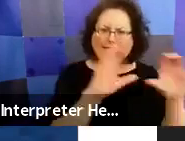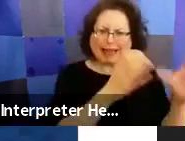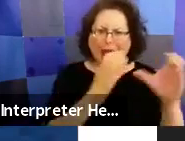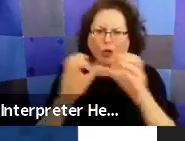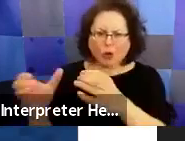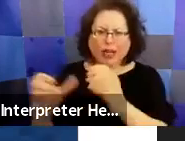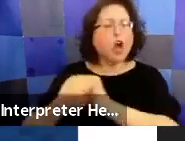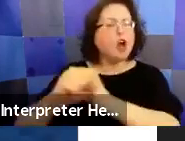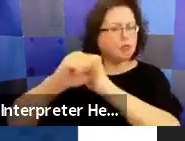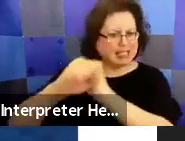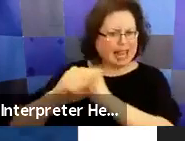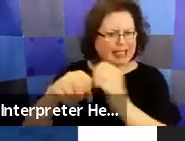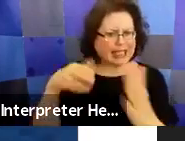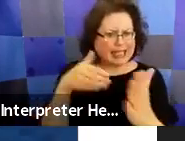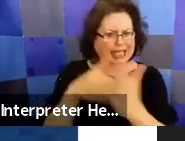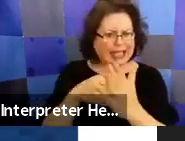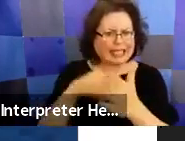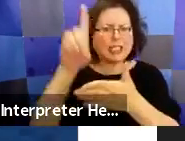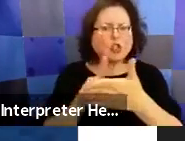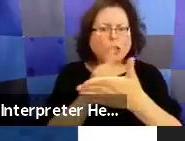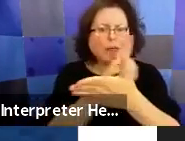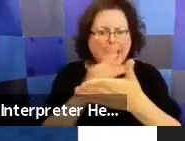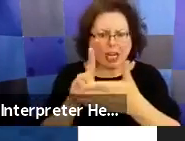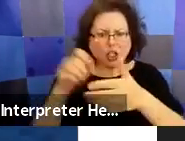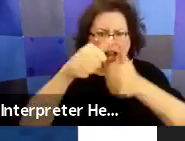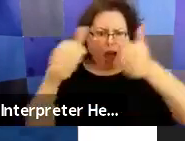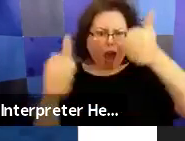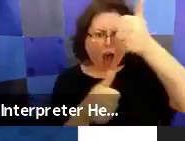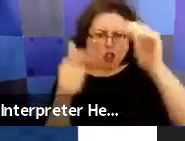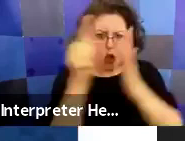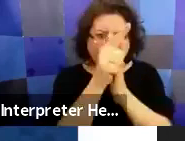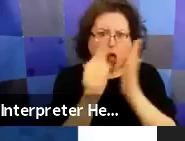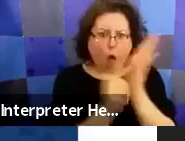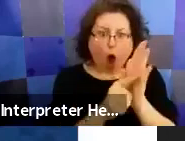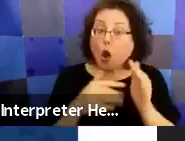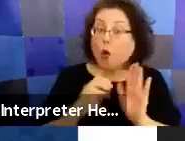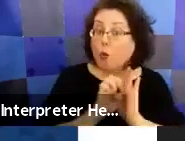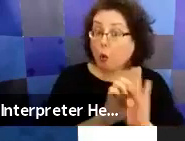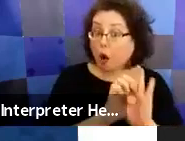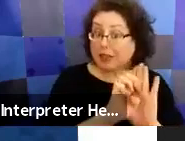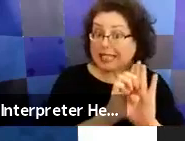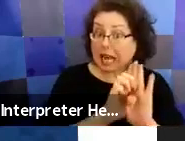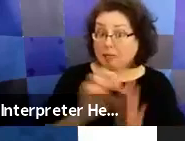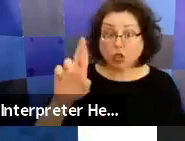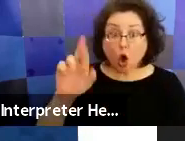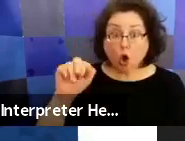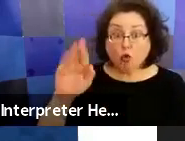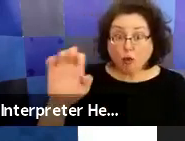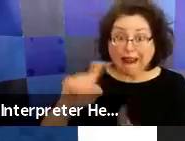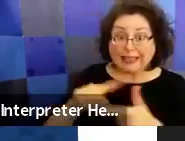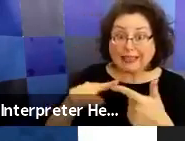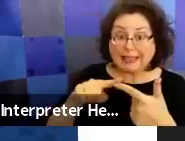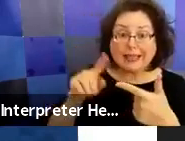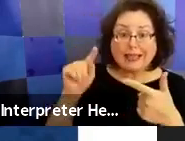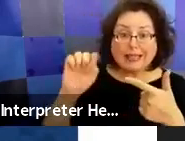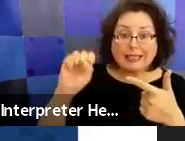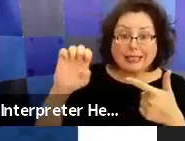protected against discrimination under the law. So some examples are race, sex,